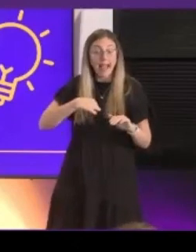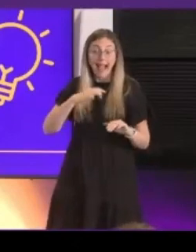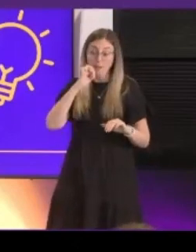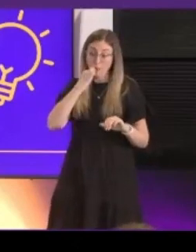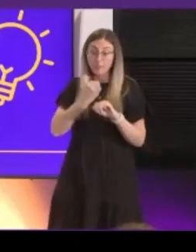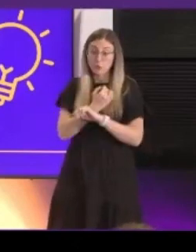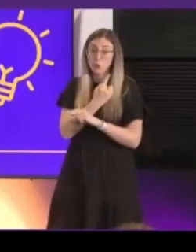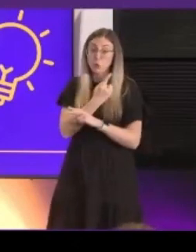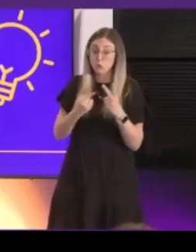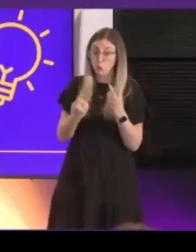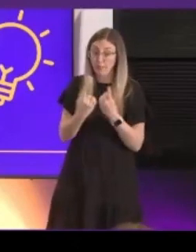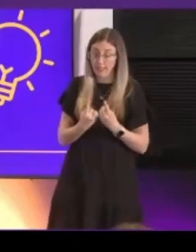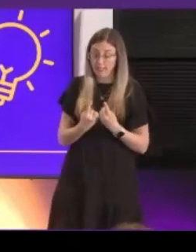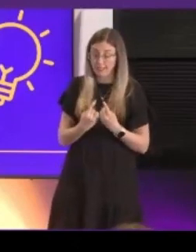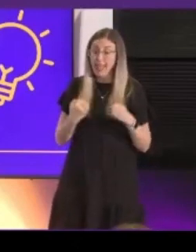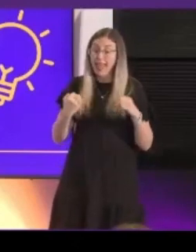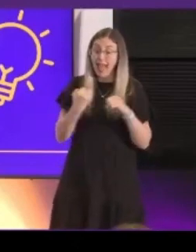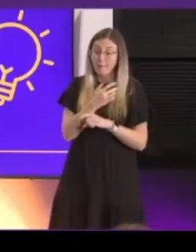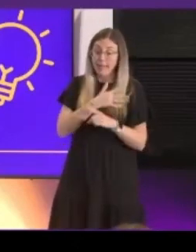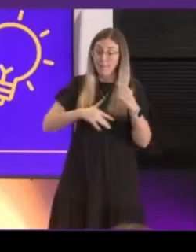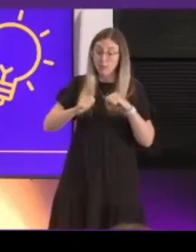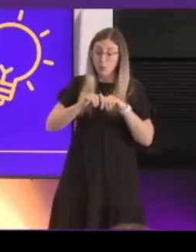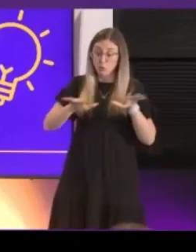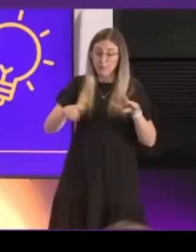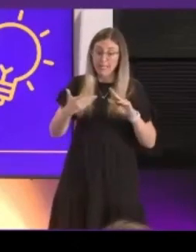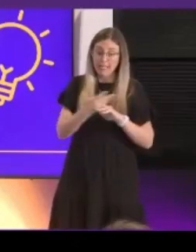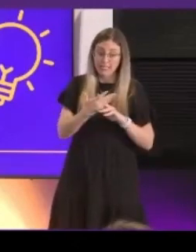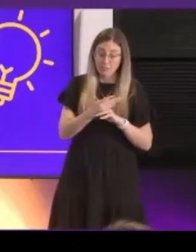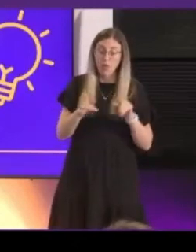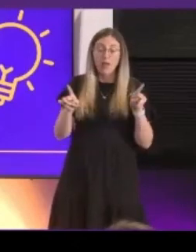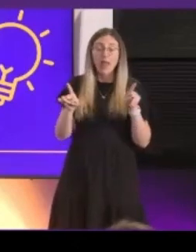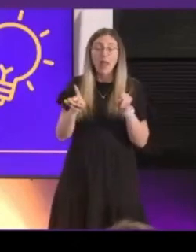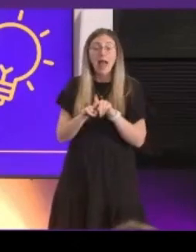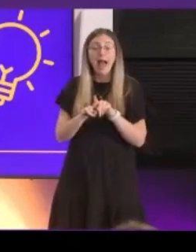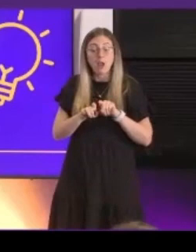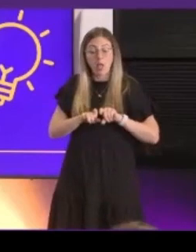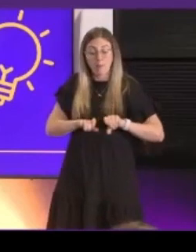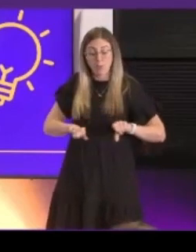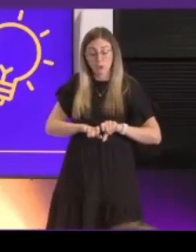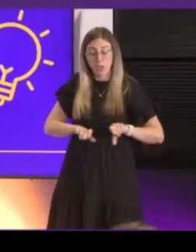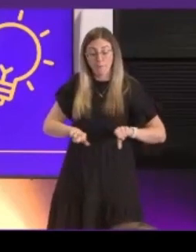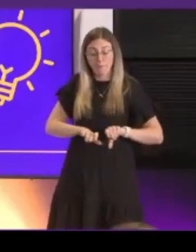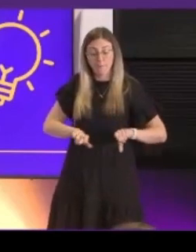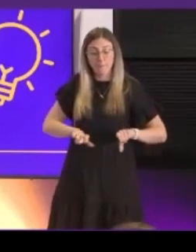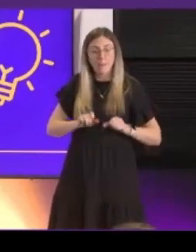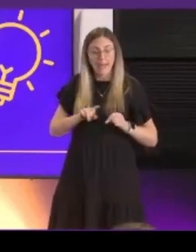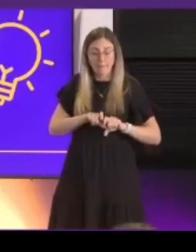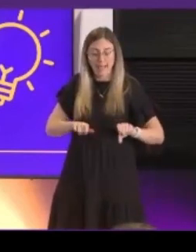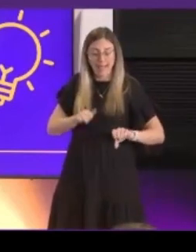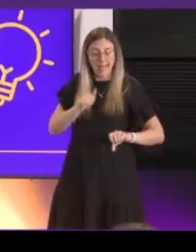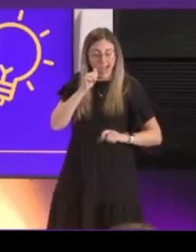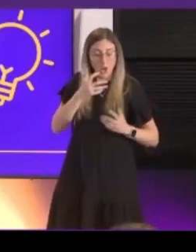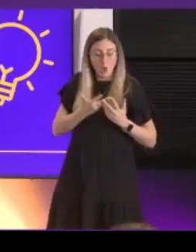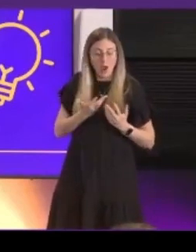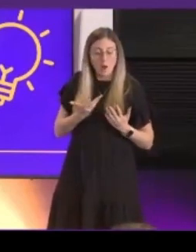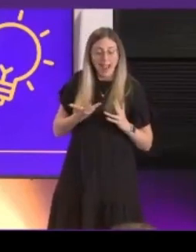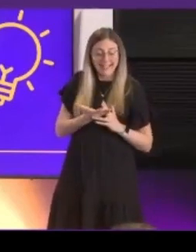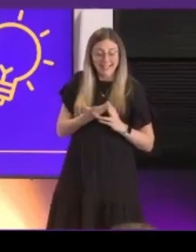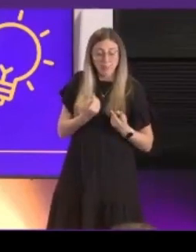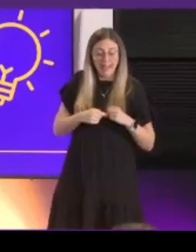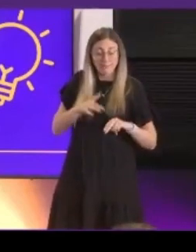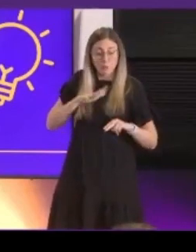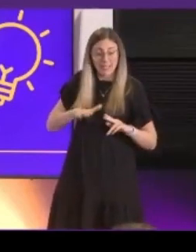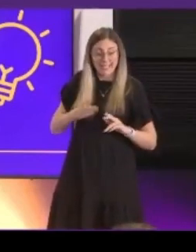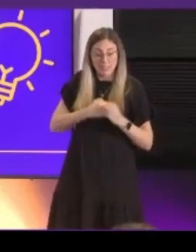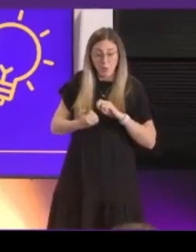two things. I'll make my social media accessible, and I will put a footer at the bottom of my email that says, I know how to make a document accessible, and if you need this to be